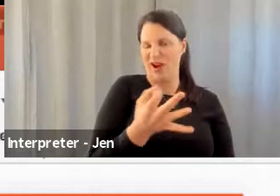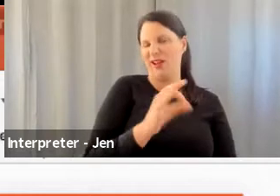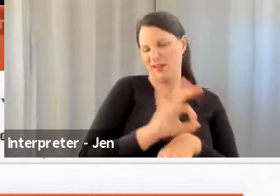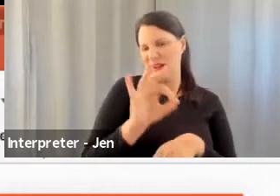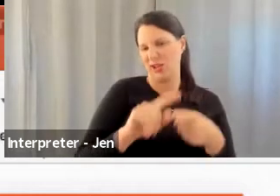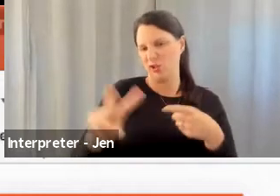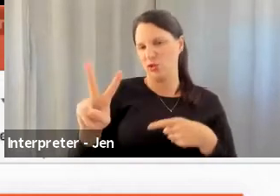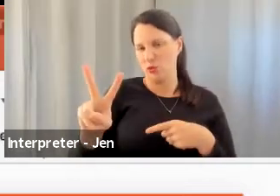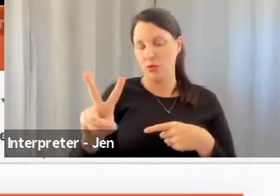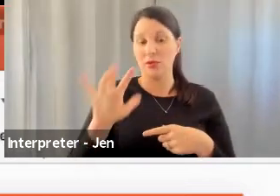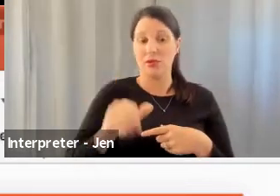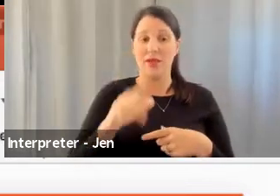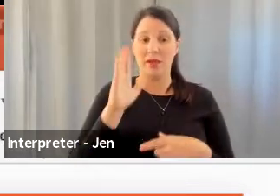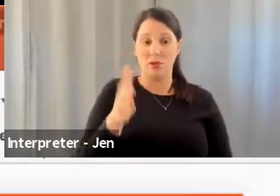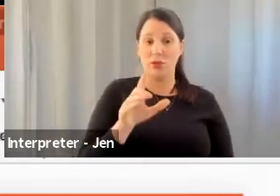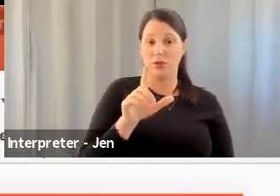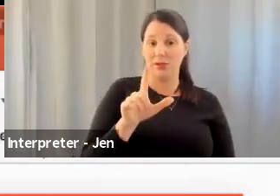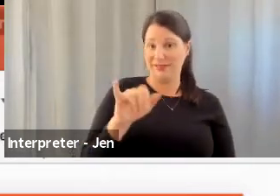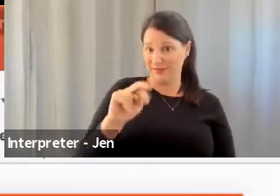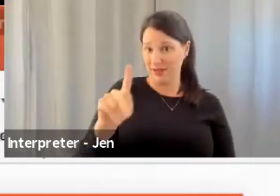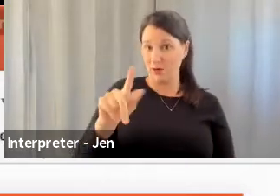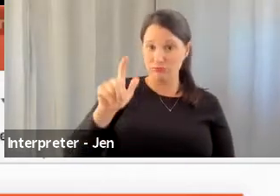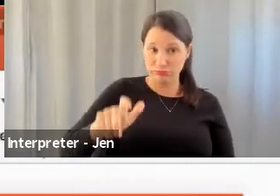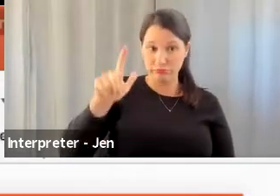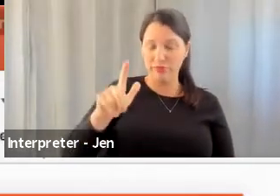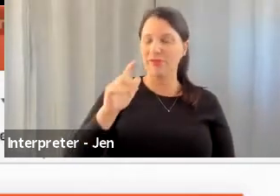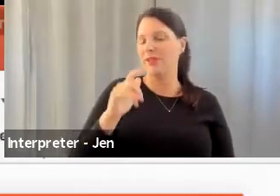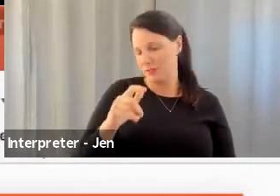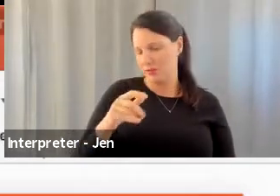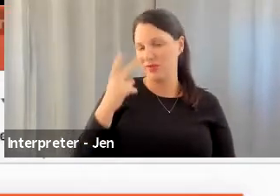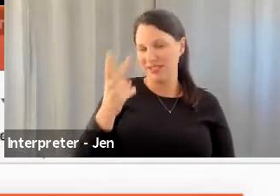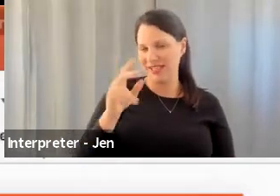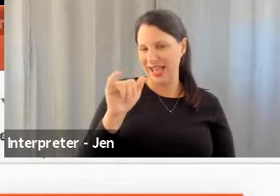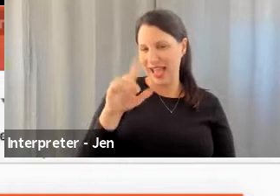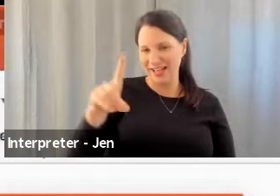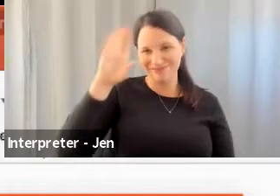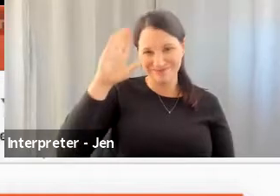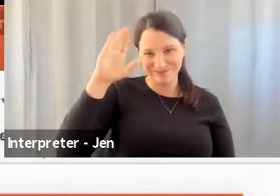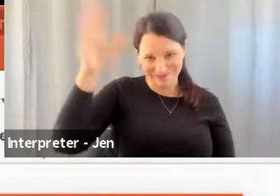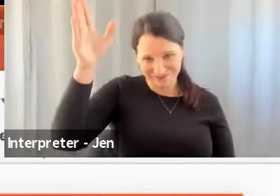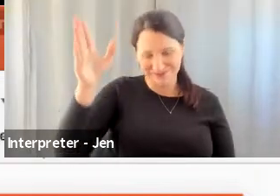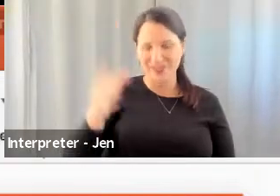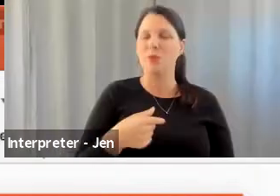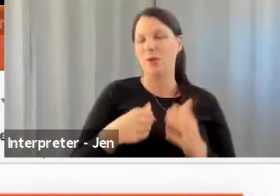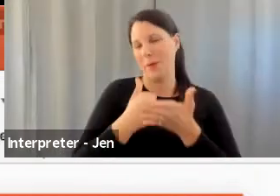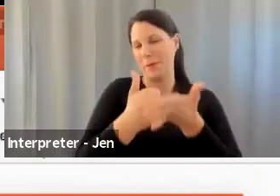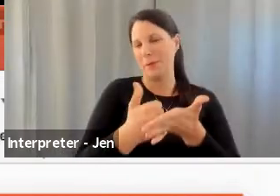do is click on that Zoom link and then you'll just be greeted by a student aide and they'll be able to assist you with whatever you need.